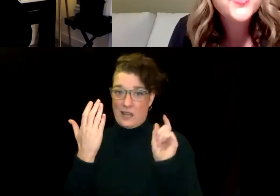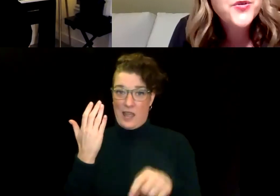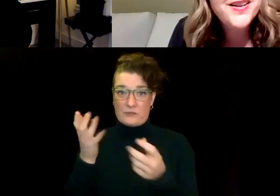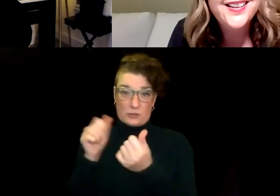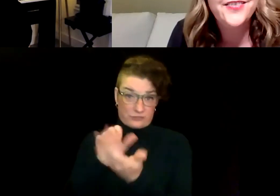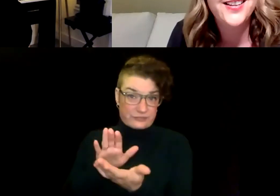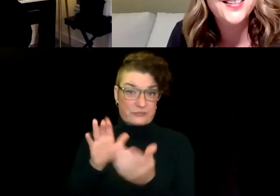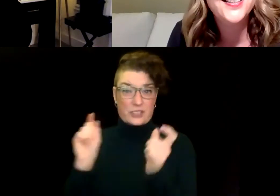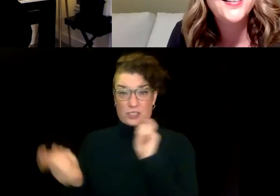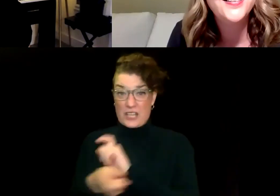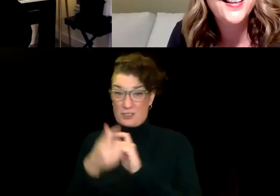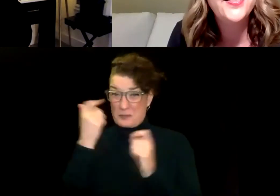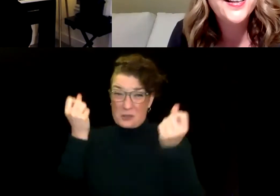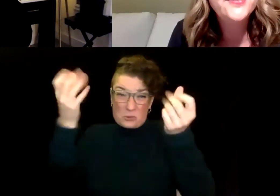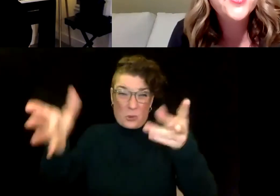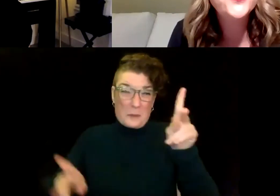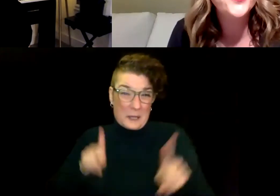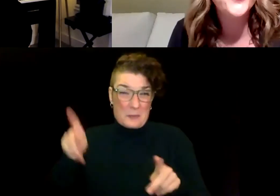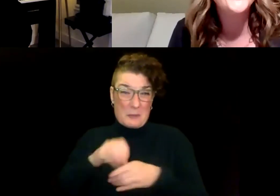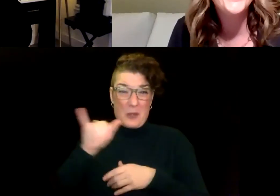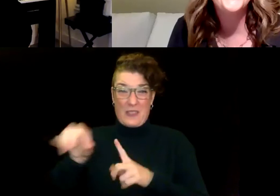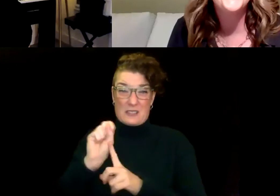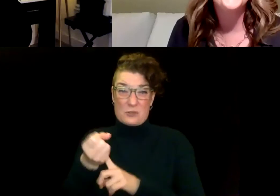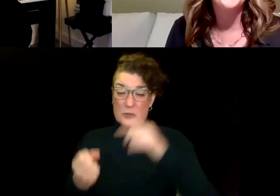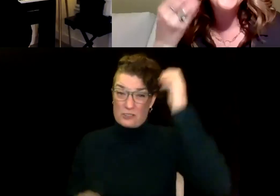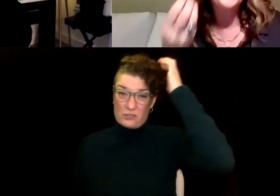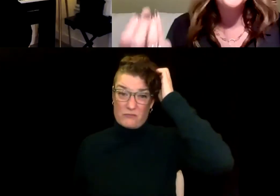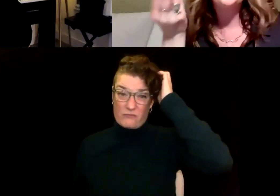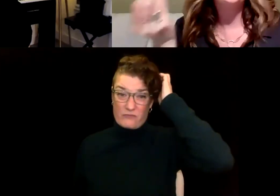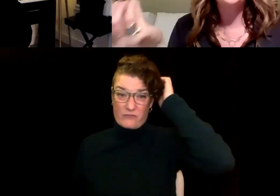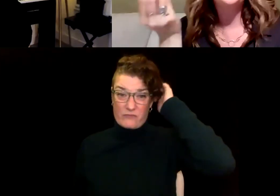because there's so many of us, and the individual, that it's the